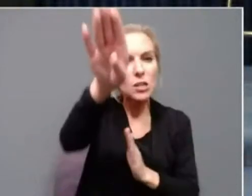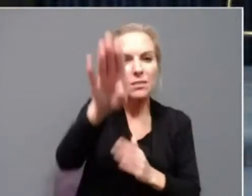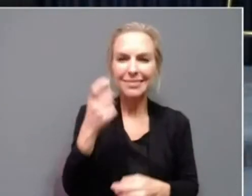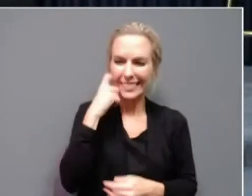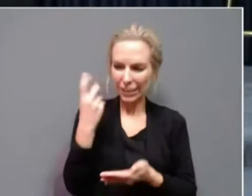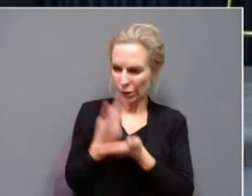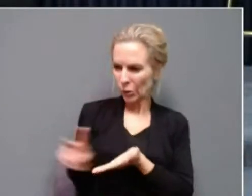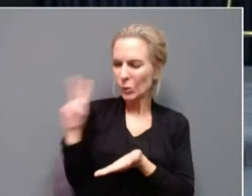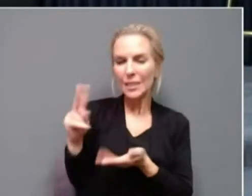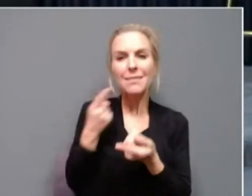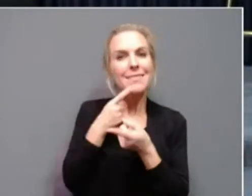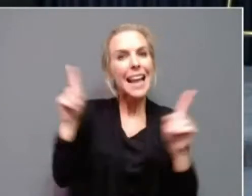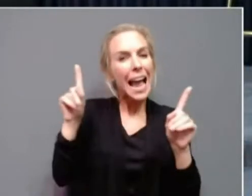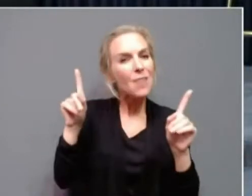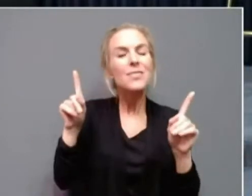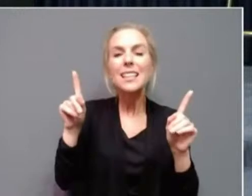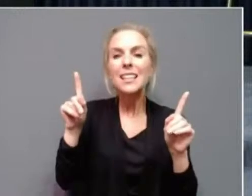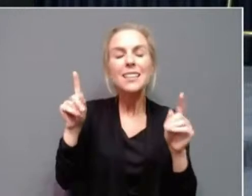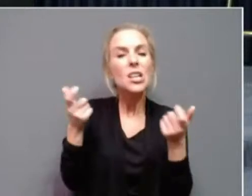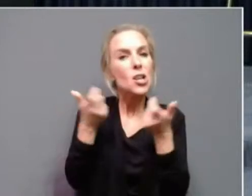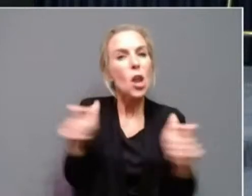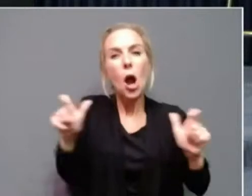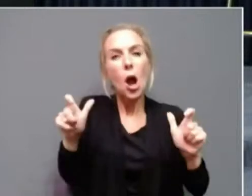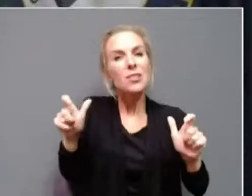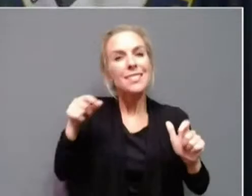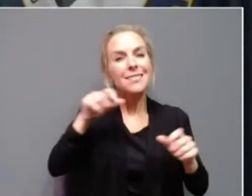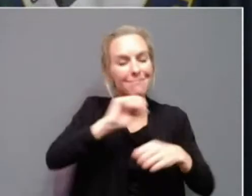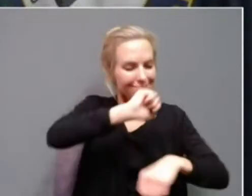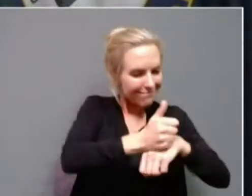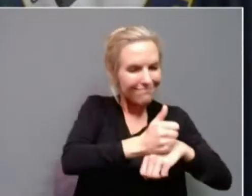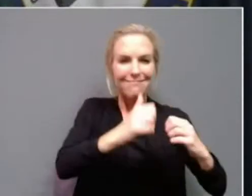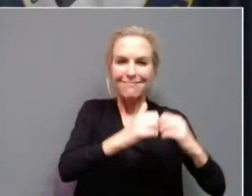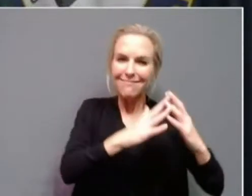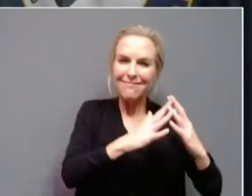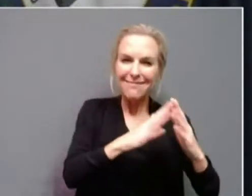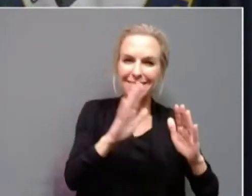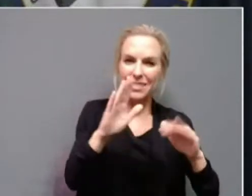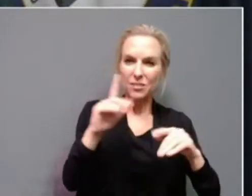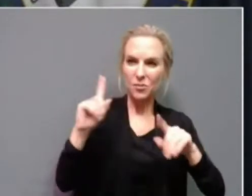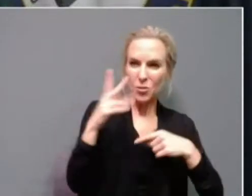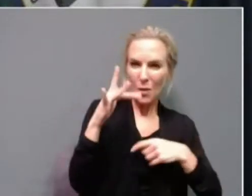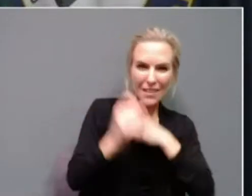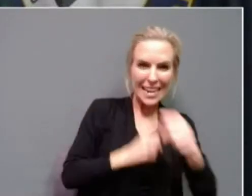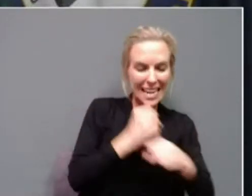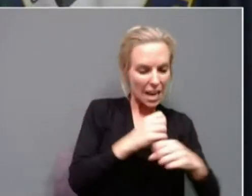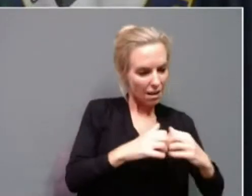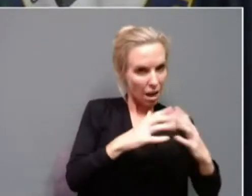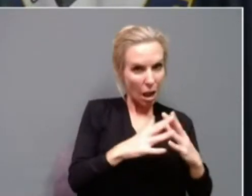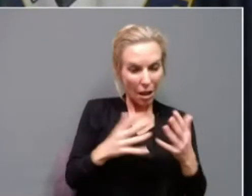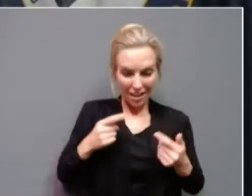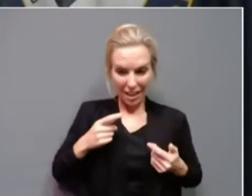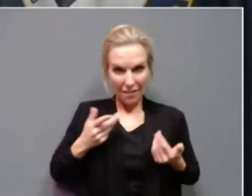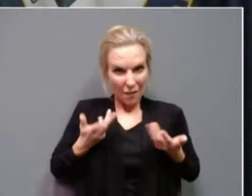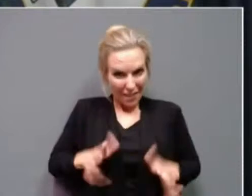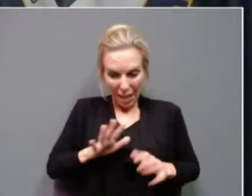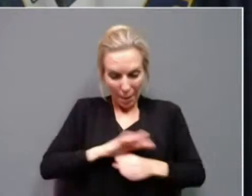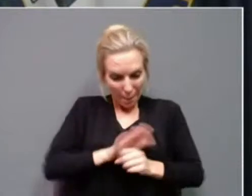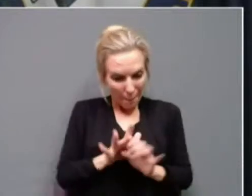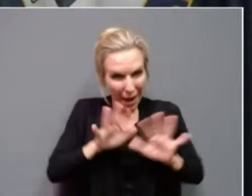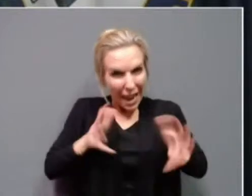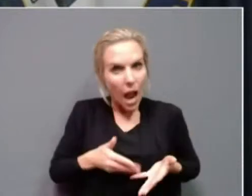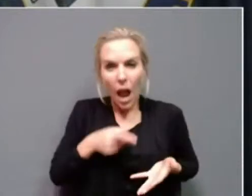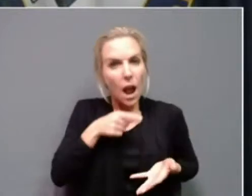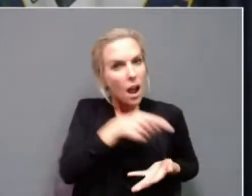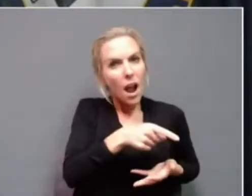announced the single largest investment in Western Kentucky in 25 years coming out of a pandemic. Fact is, we got a better shot